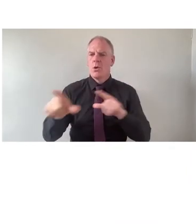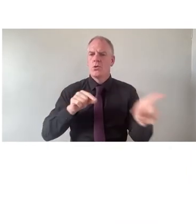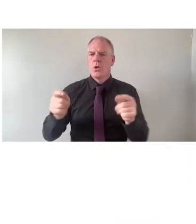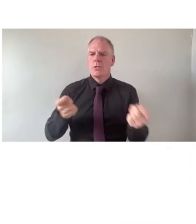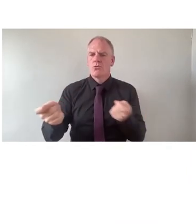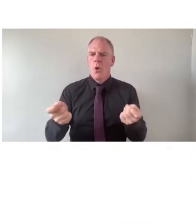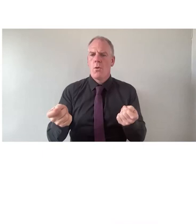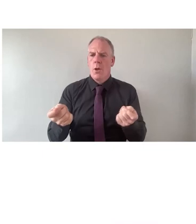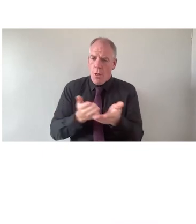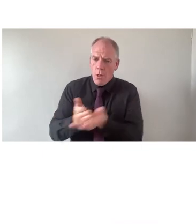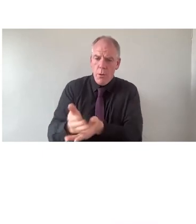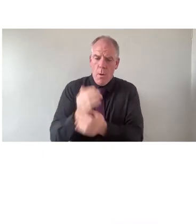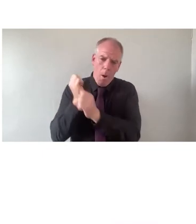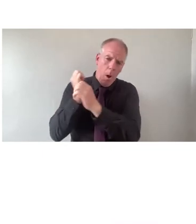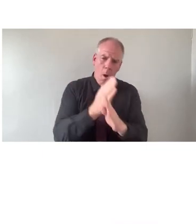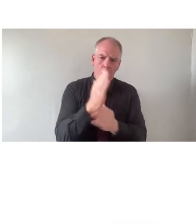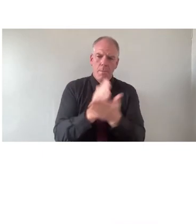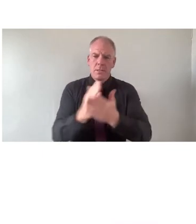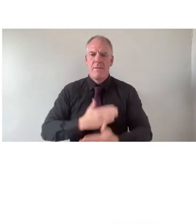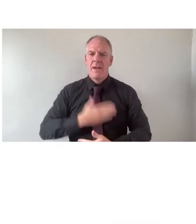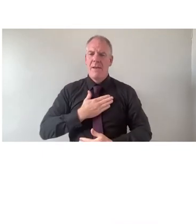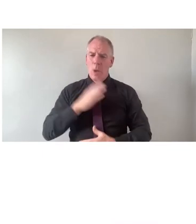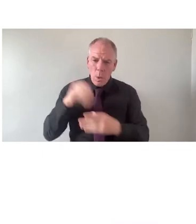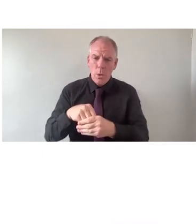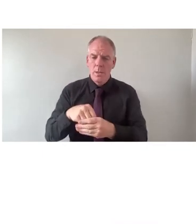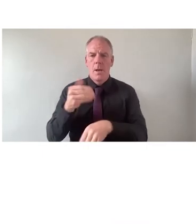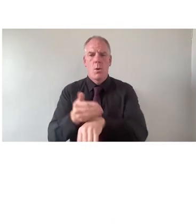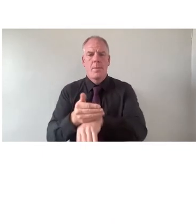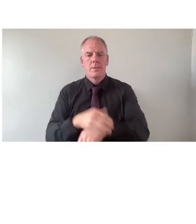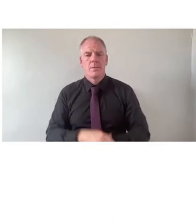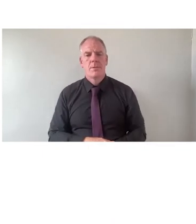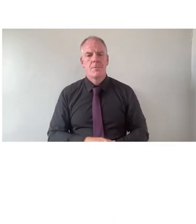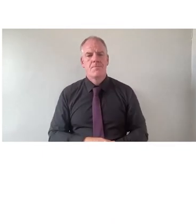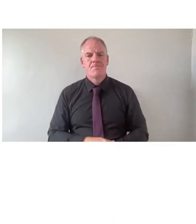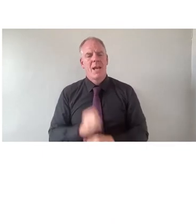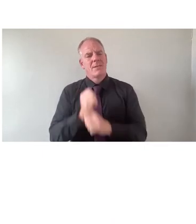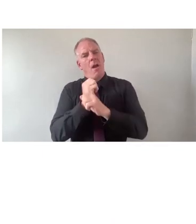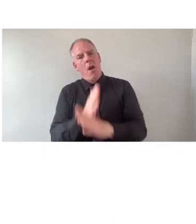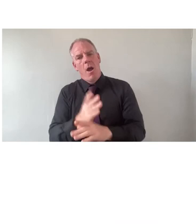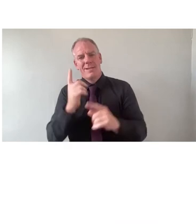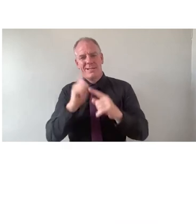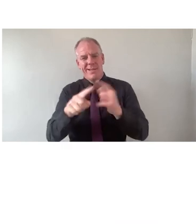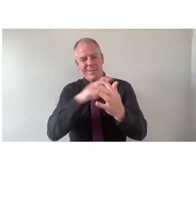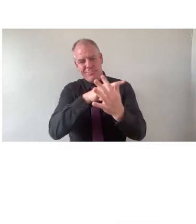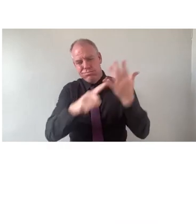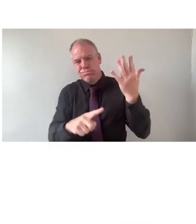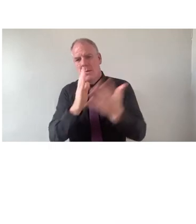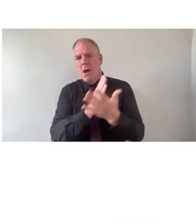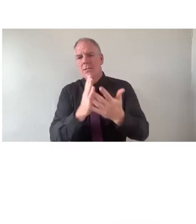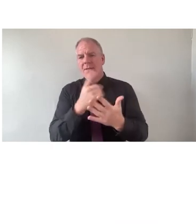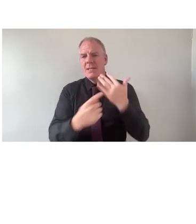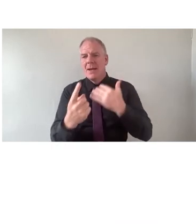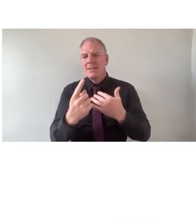their life, including employment. And obviously, all of the various pillars within independent living